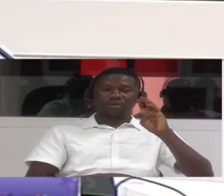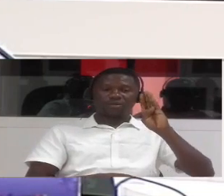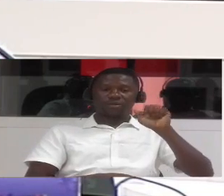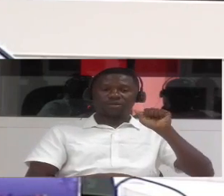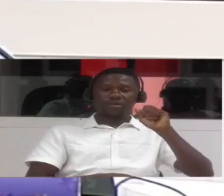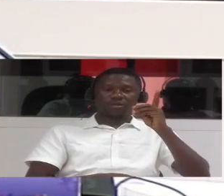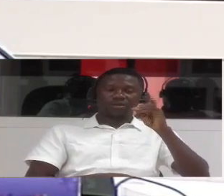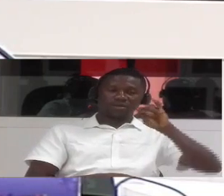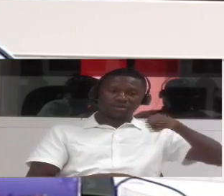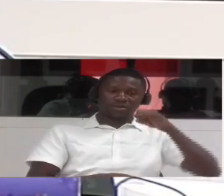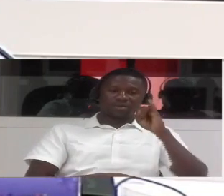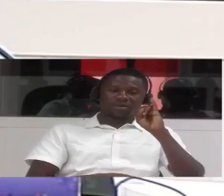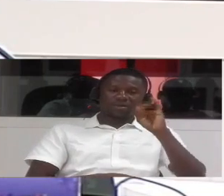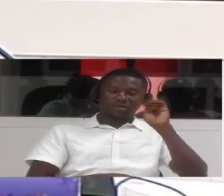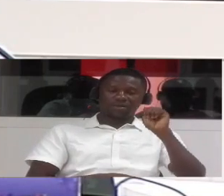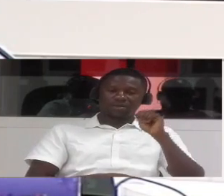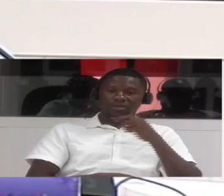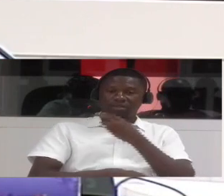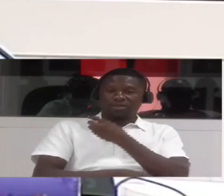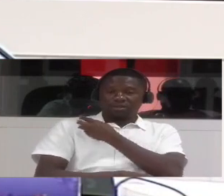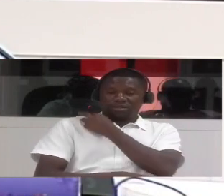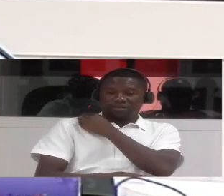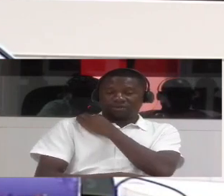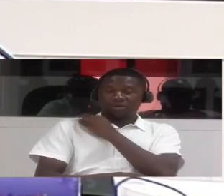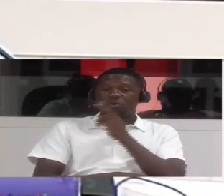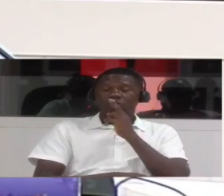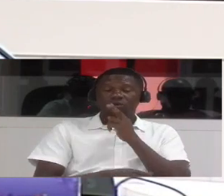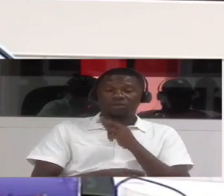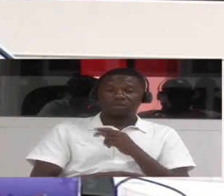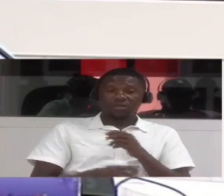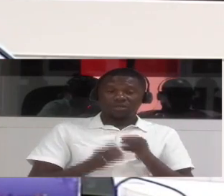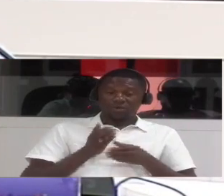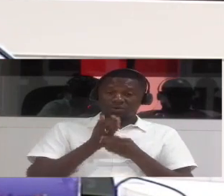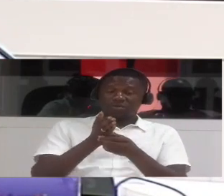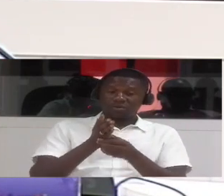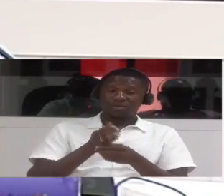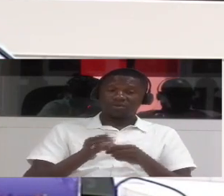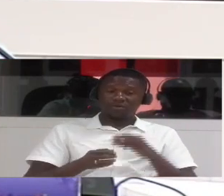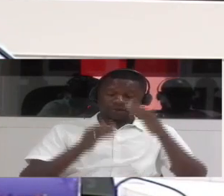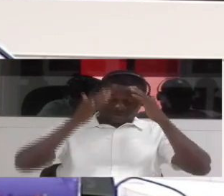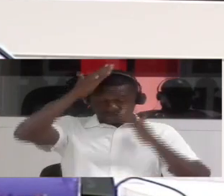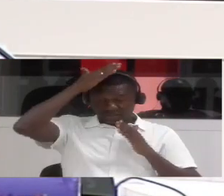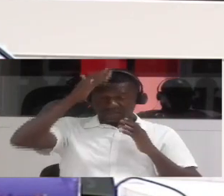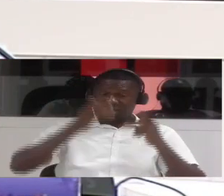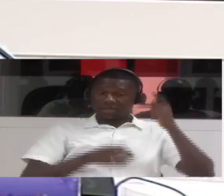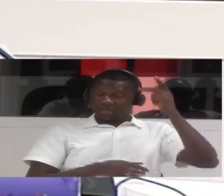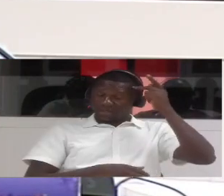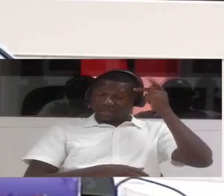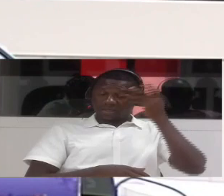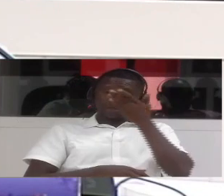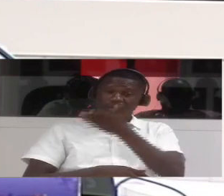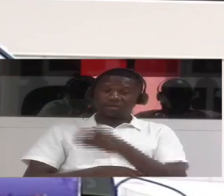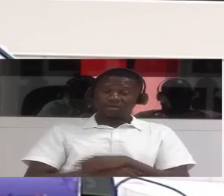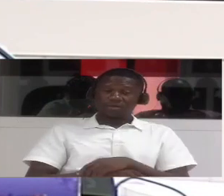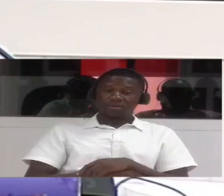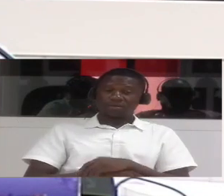then who was the commander of the military camp in Kanilai. Yeah. And the staff were